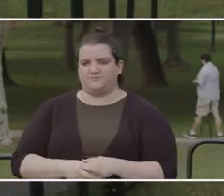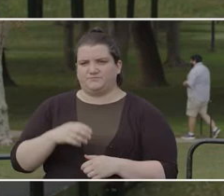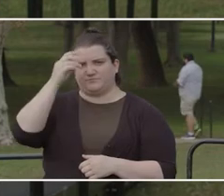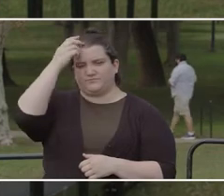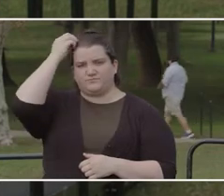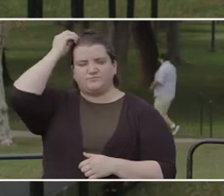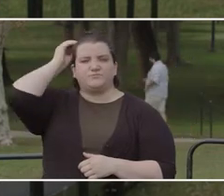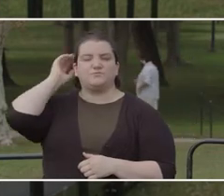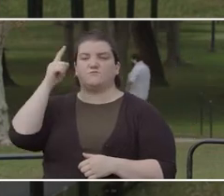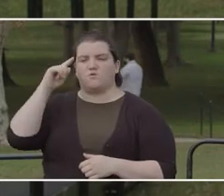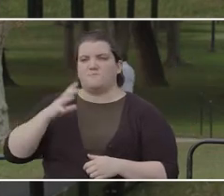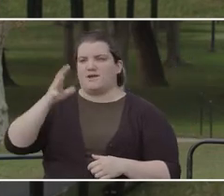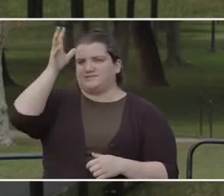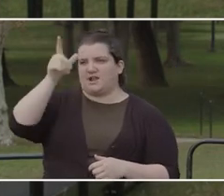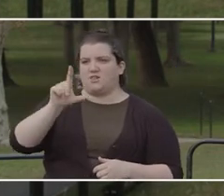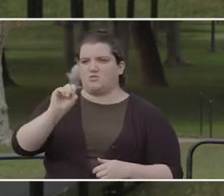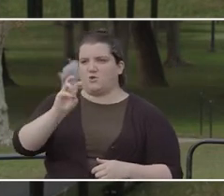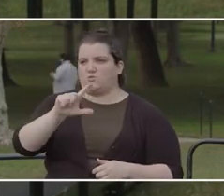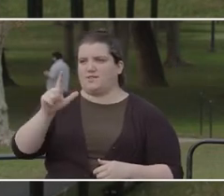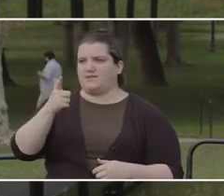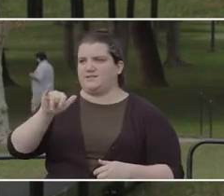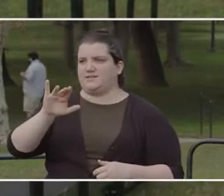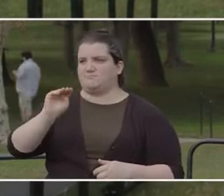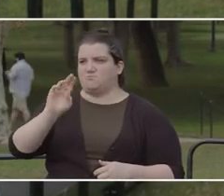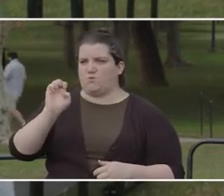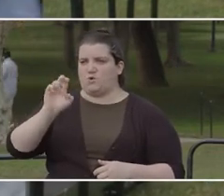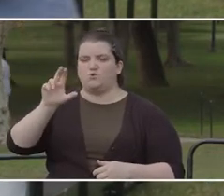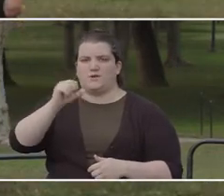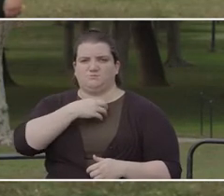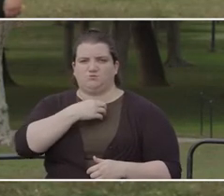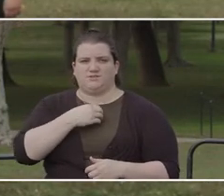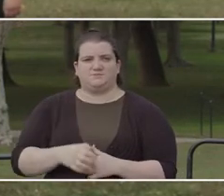For my dad, Lowell Gilmore, U.S. Marines.